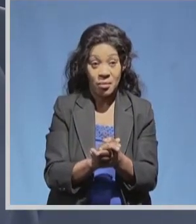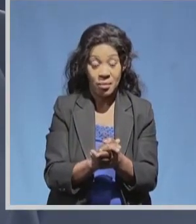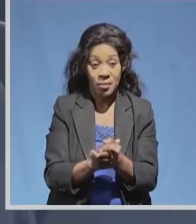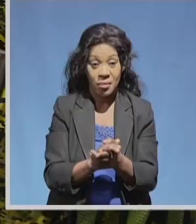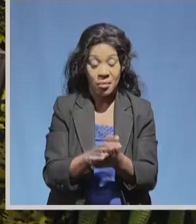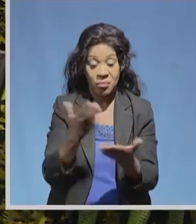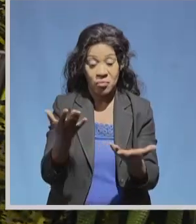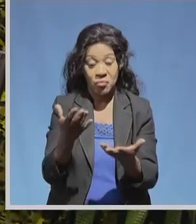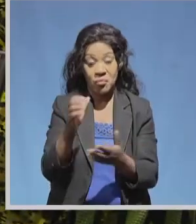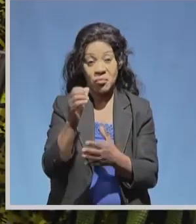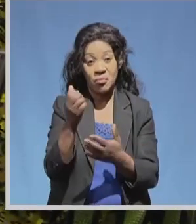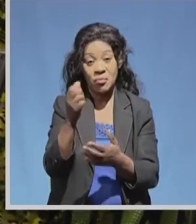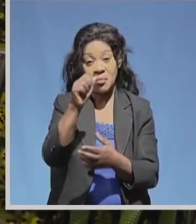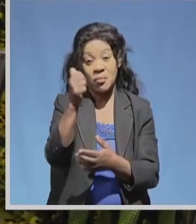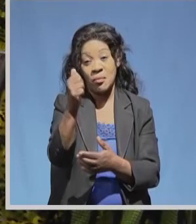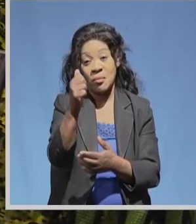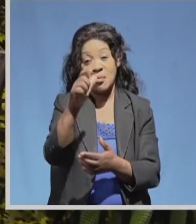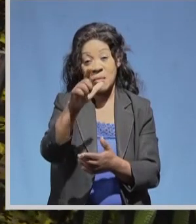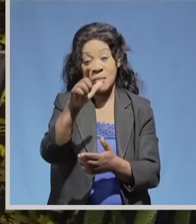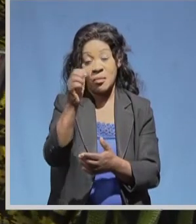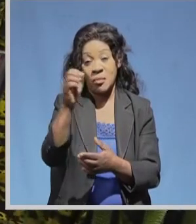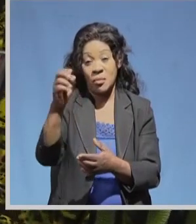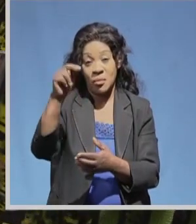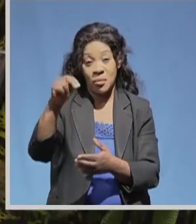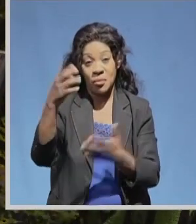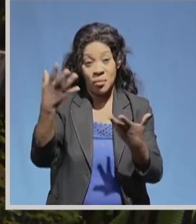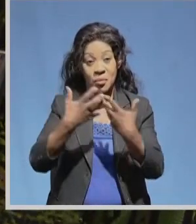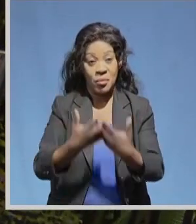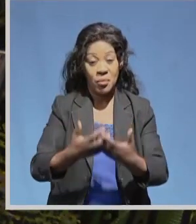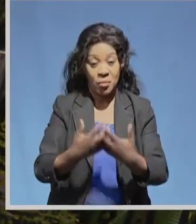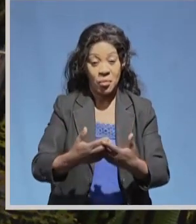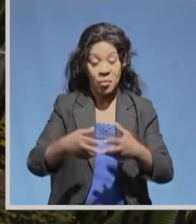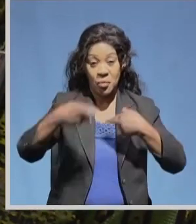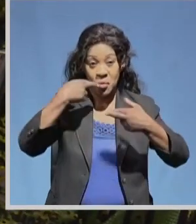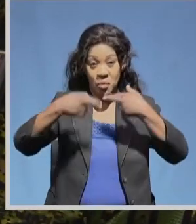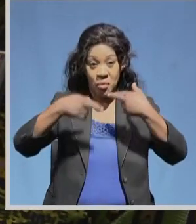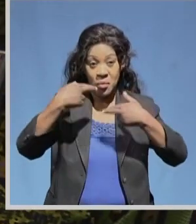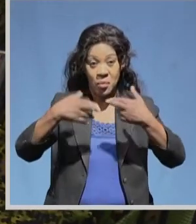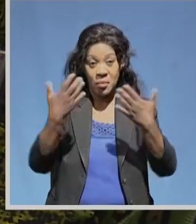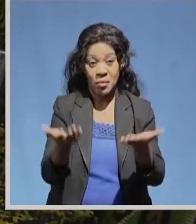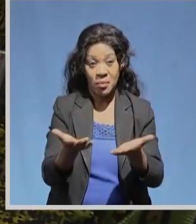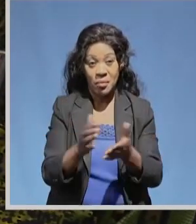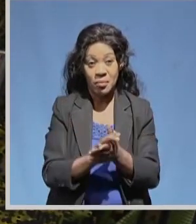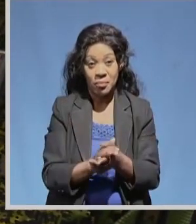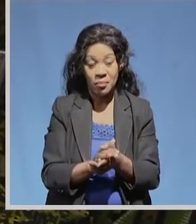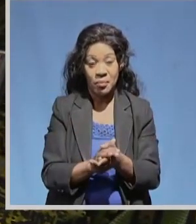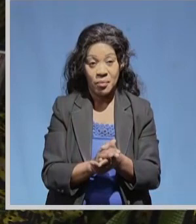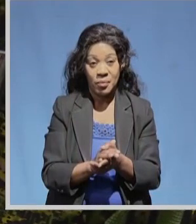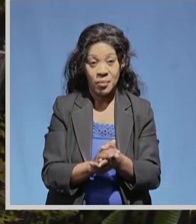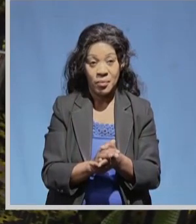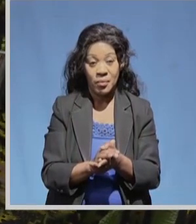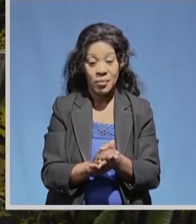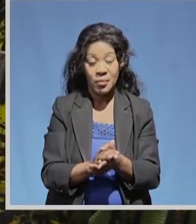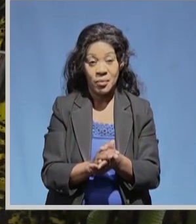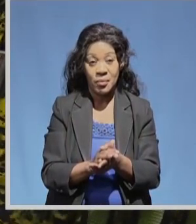industry or whether it's a restaurant, I don't know. But what is important is that as we attempt to open a